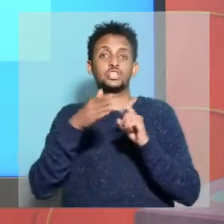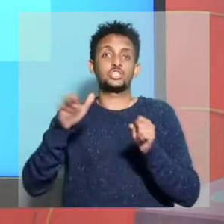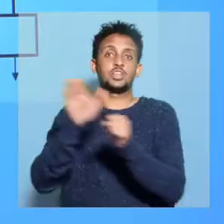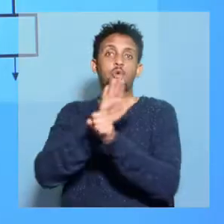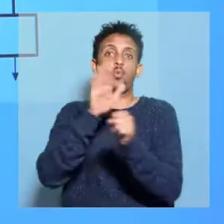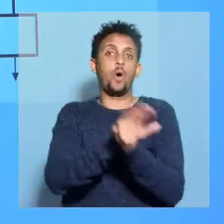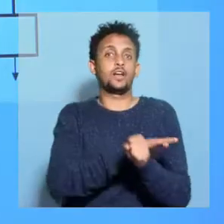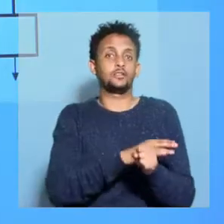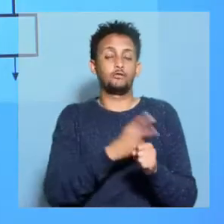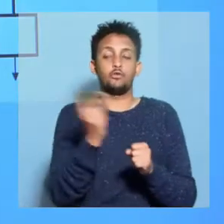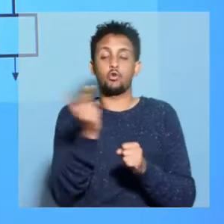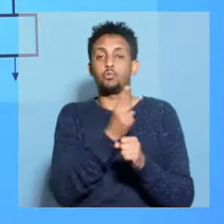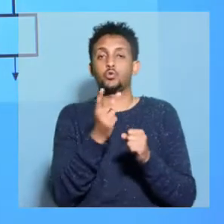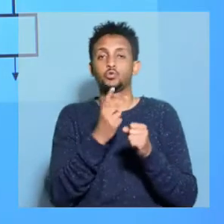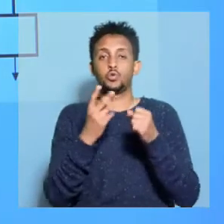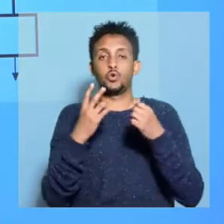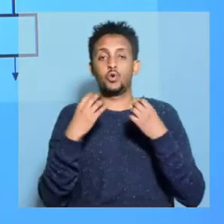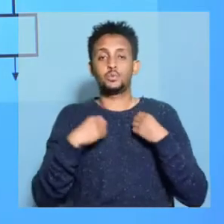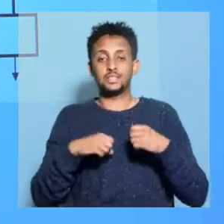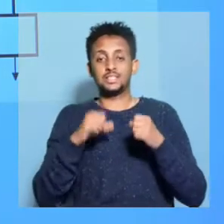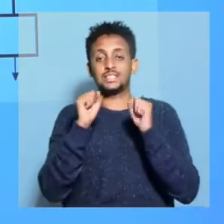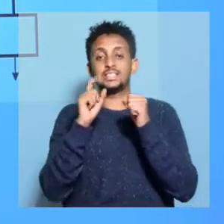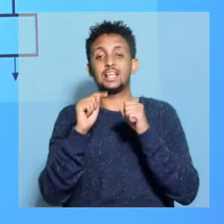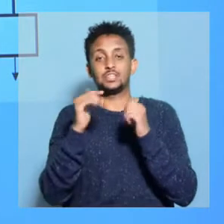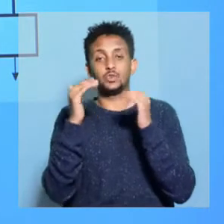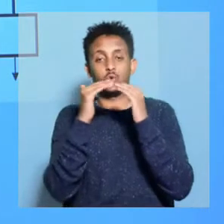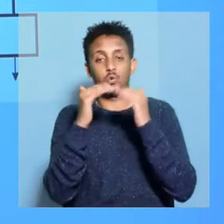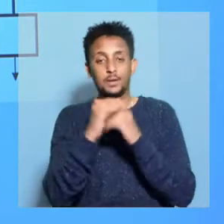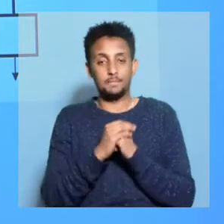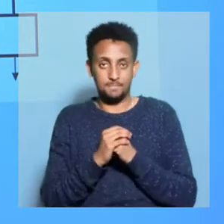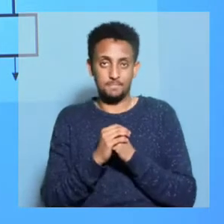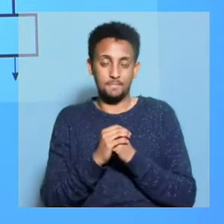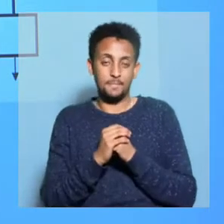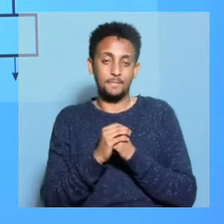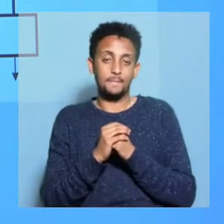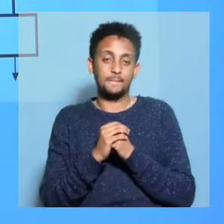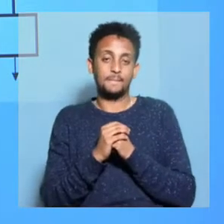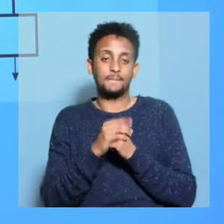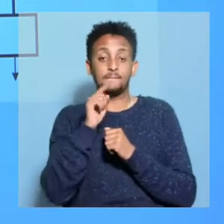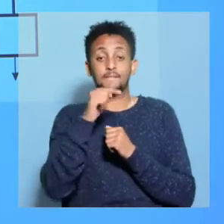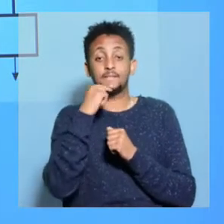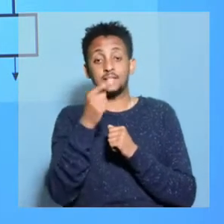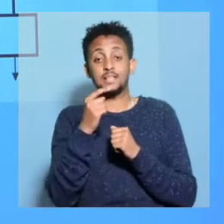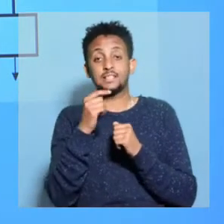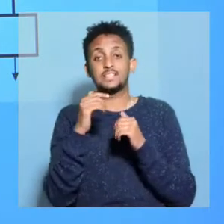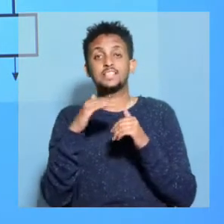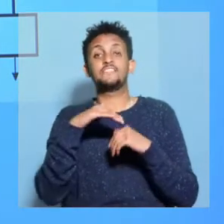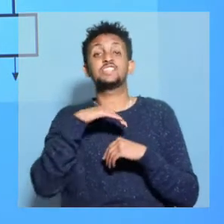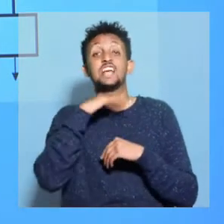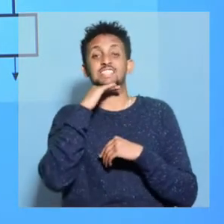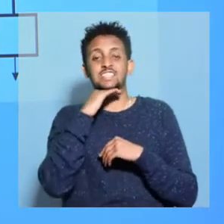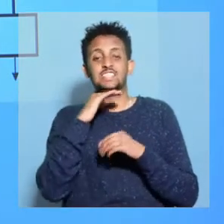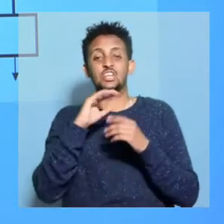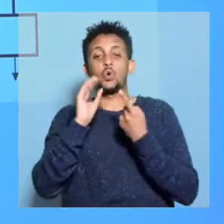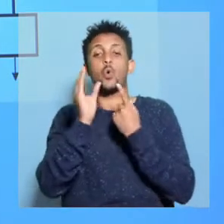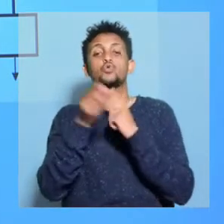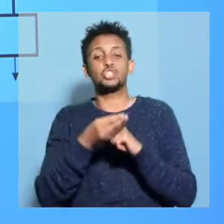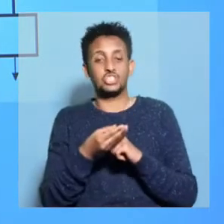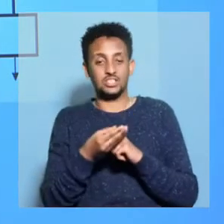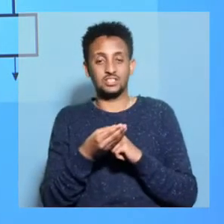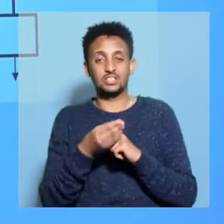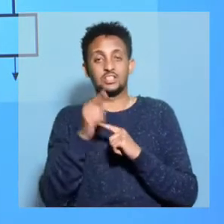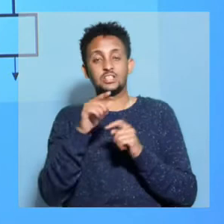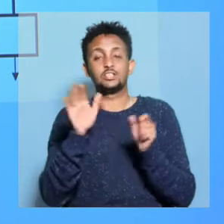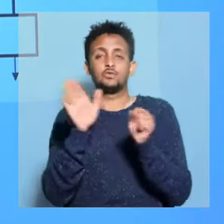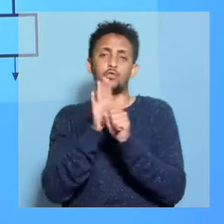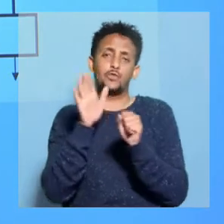required for those objects to be in a state of equilibrium. It says sufficient conditions,